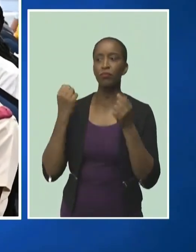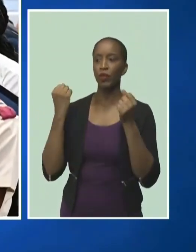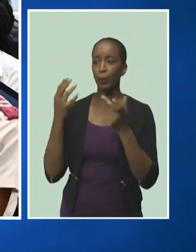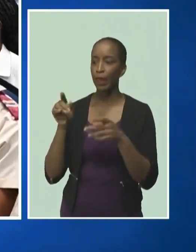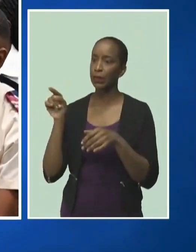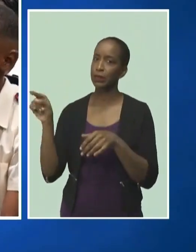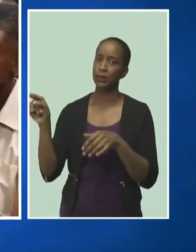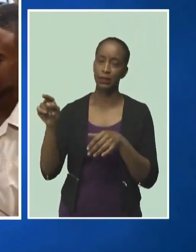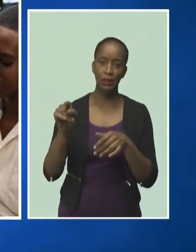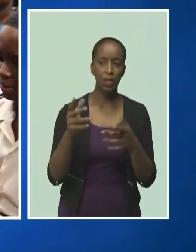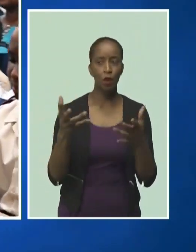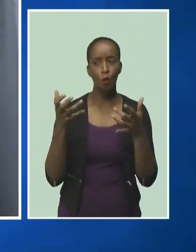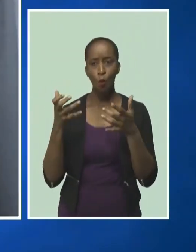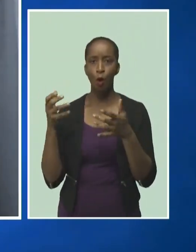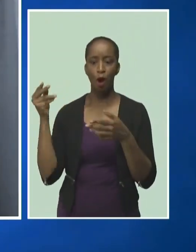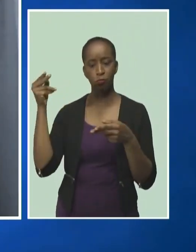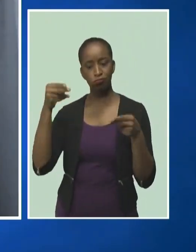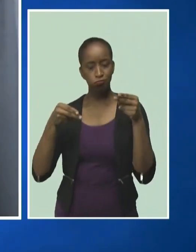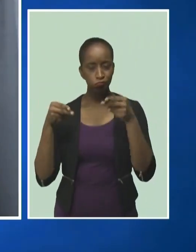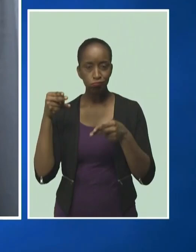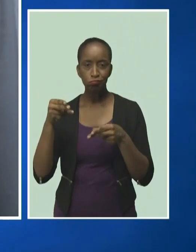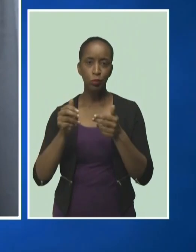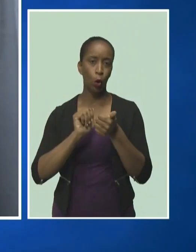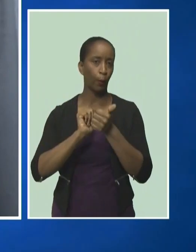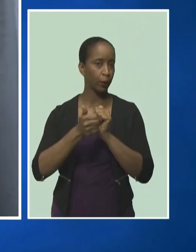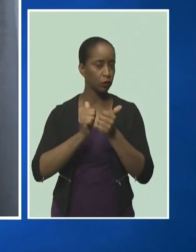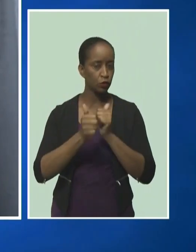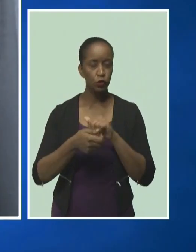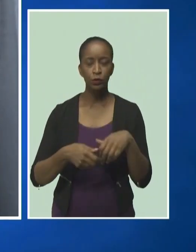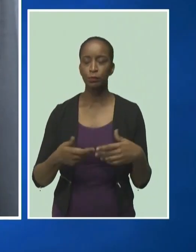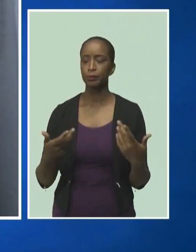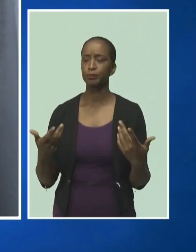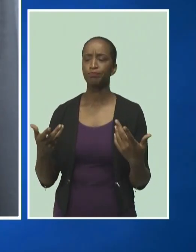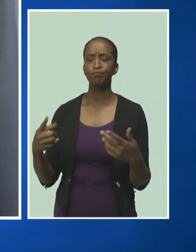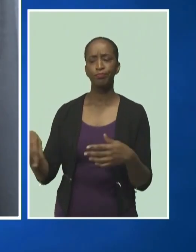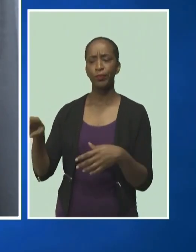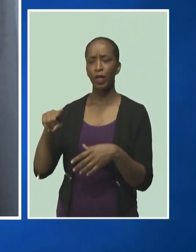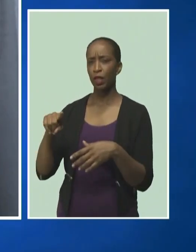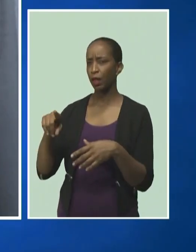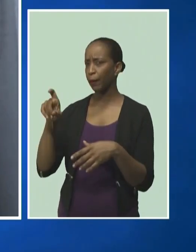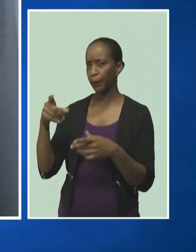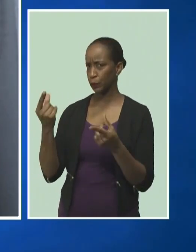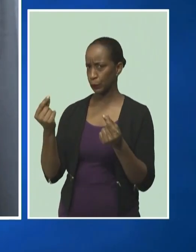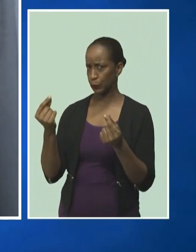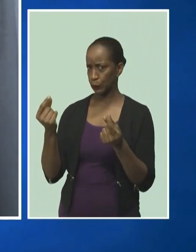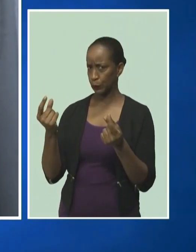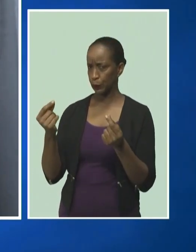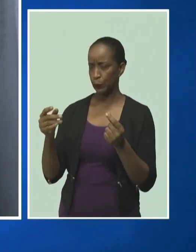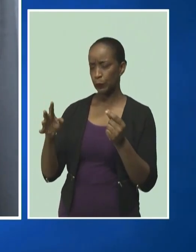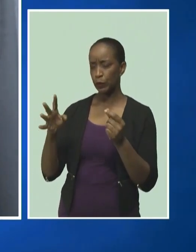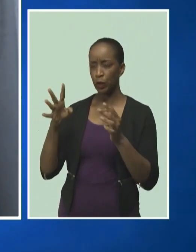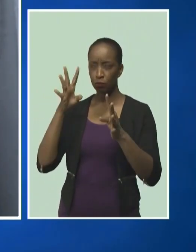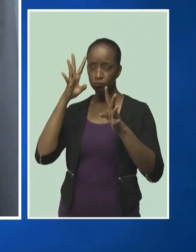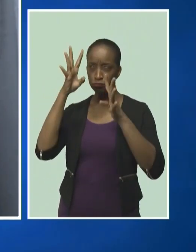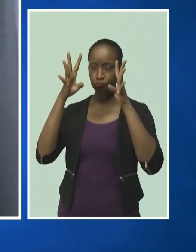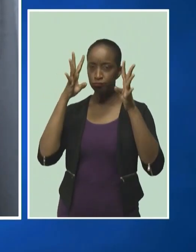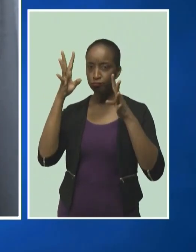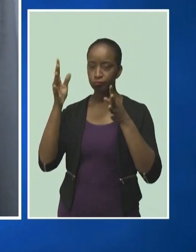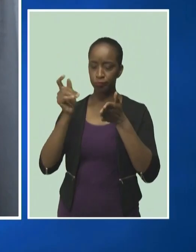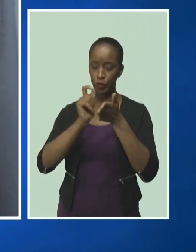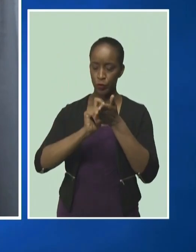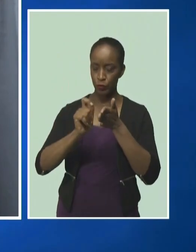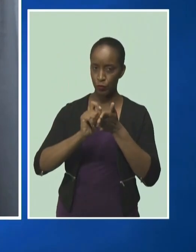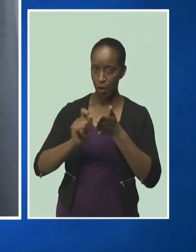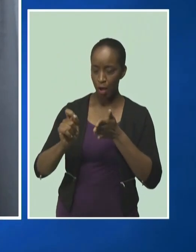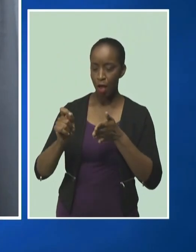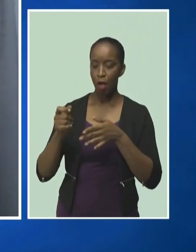showing interest at that point in time in the competition. Students were tasked to conceptualize, write, compose, and record a